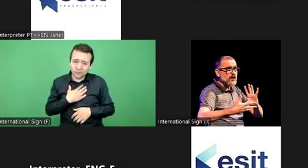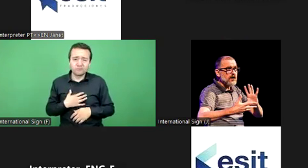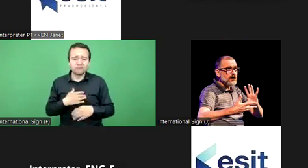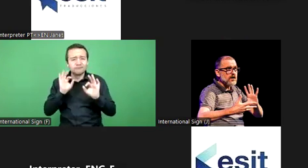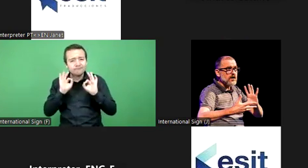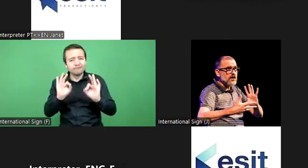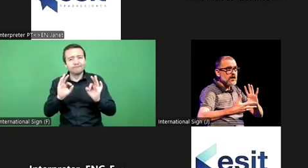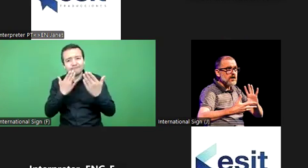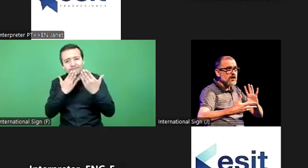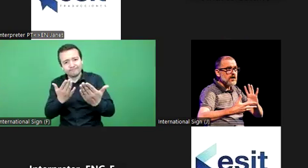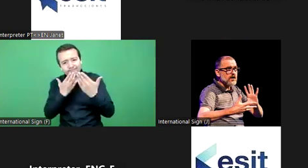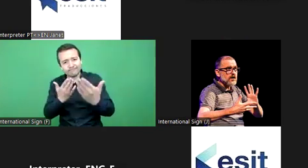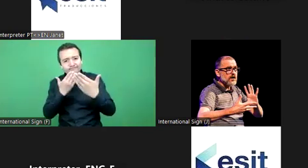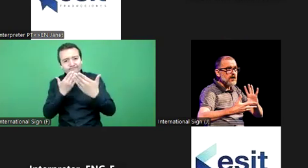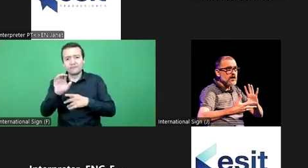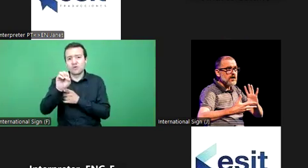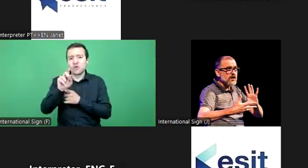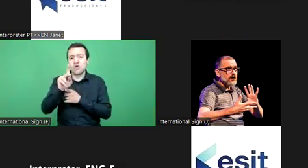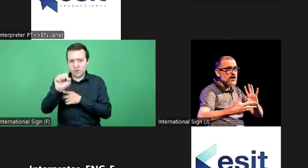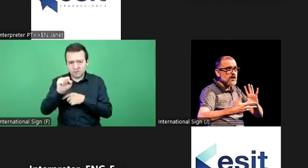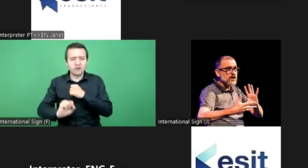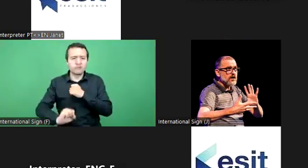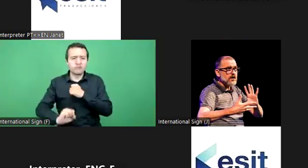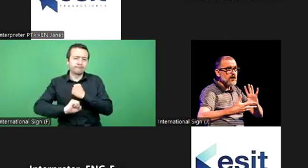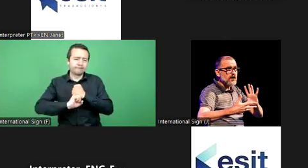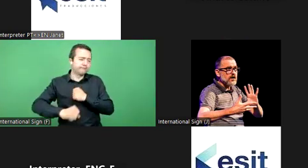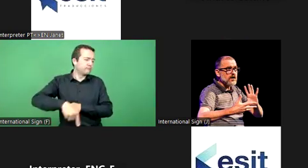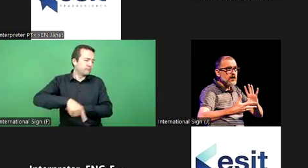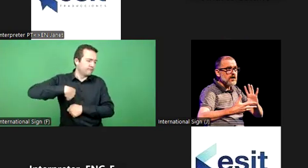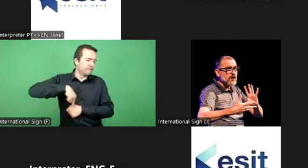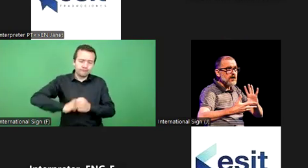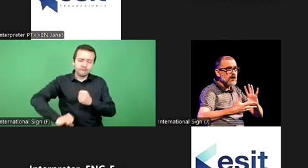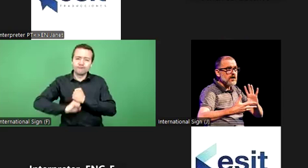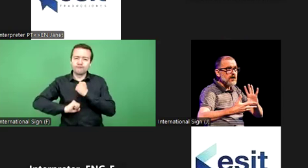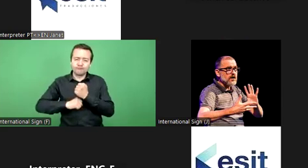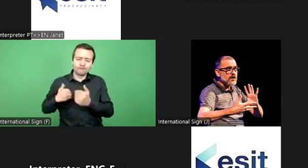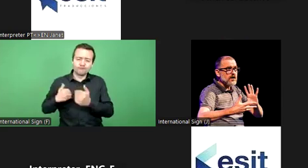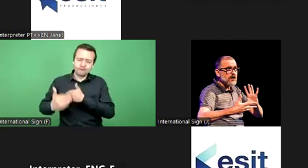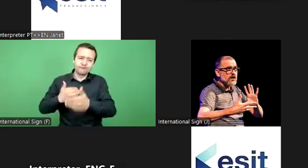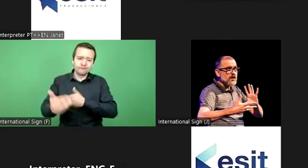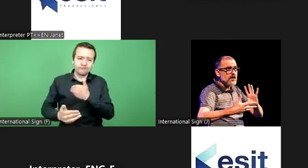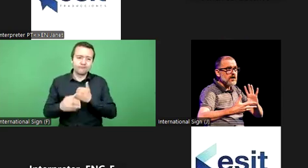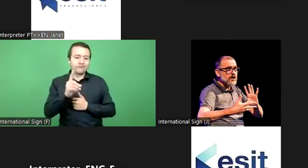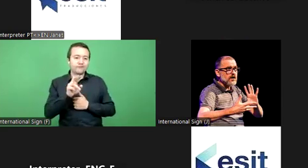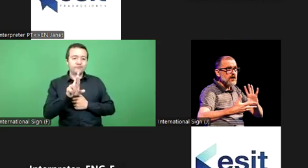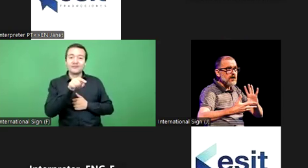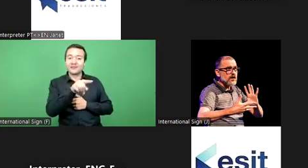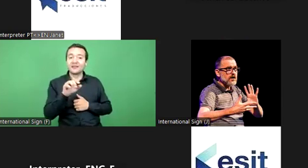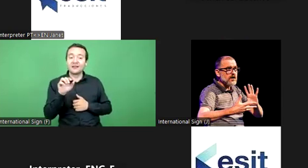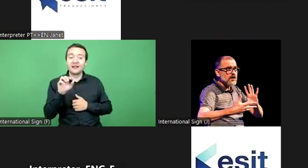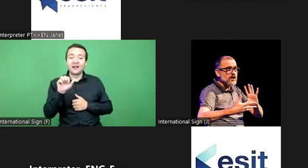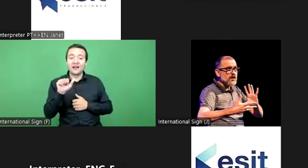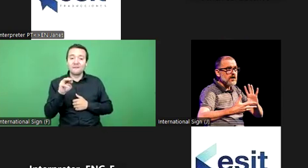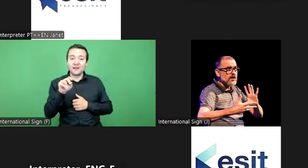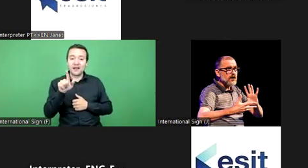want to particularly thank PWR Dr. Amalia Del Riego and her team, specifically Dr. Patterson, who's the